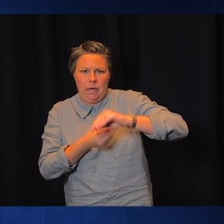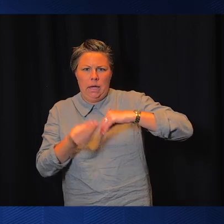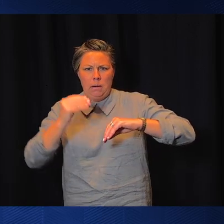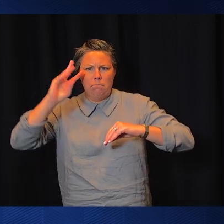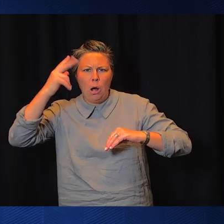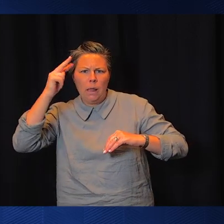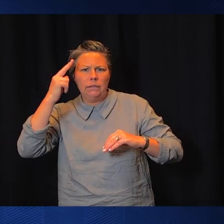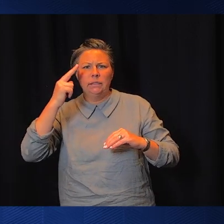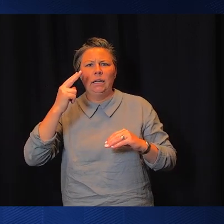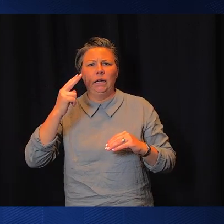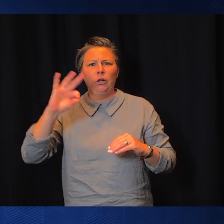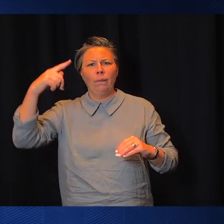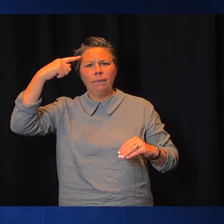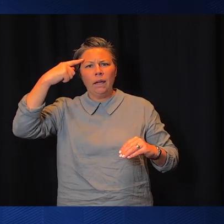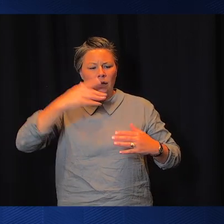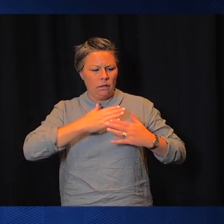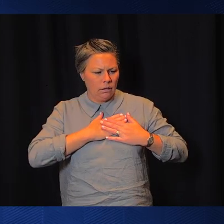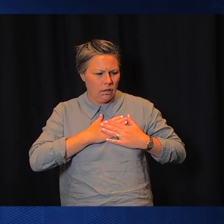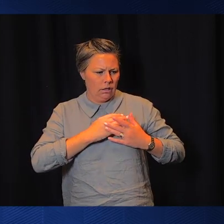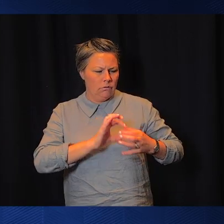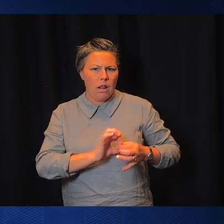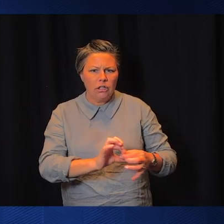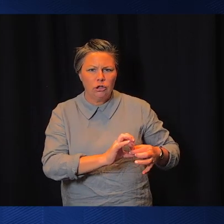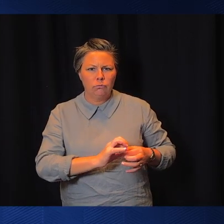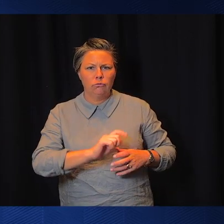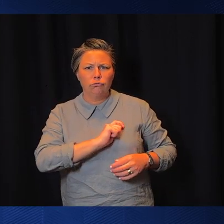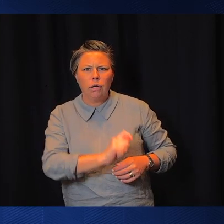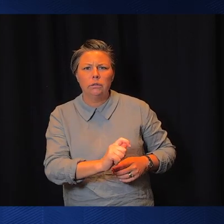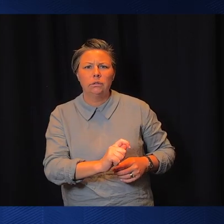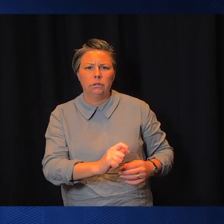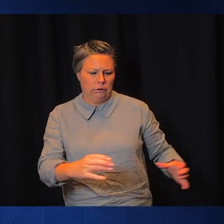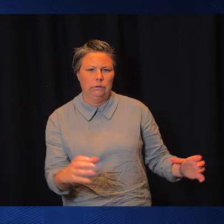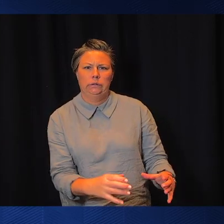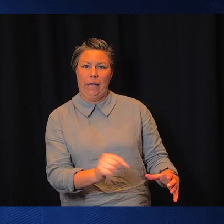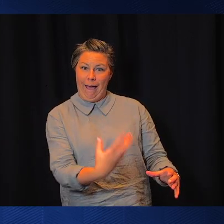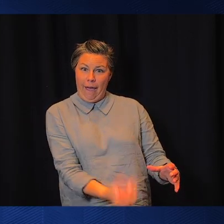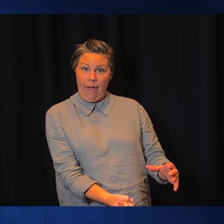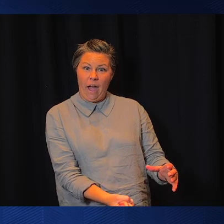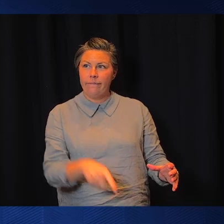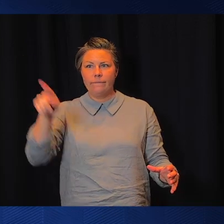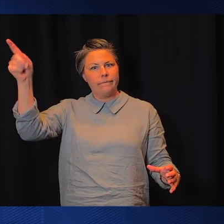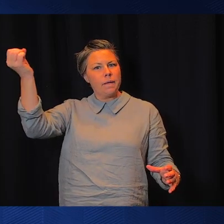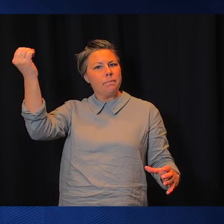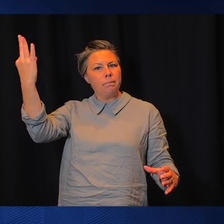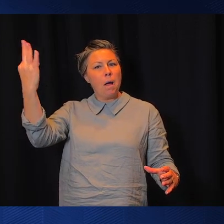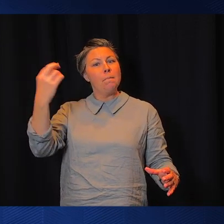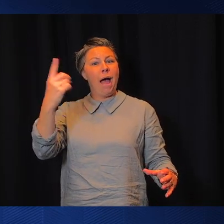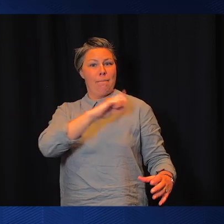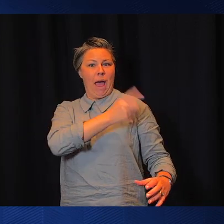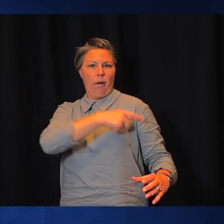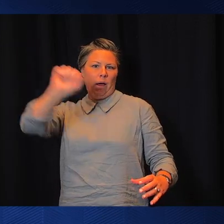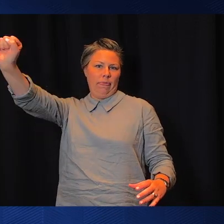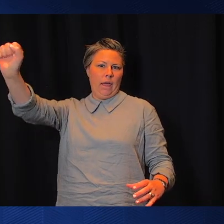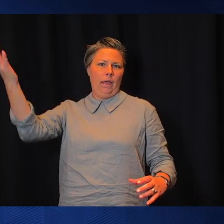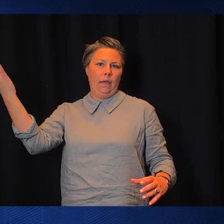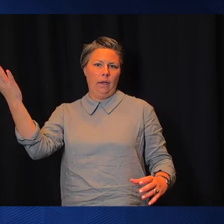not based on passions, and not based on relationship and trust, which a lot of our civil society, that's our power. Yeah? Build on